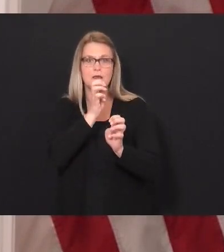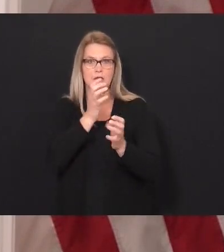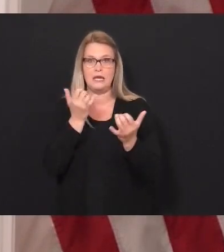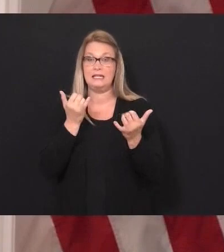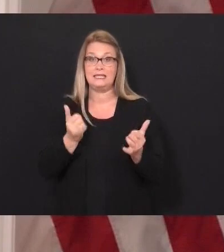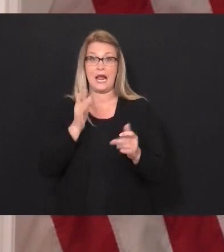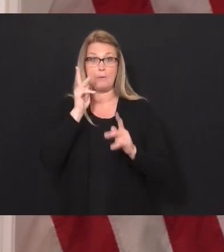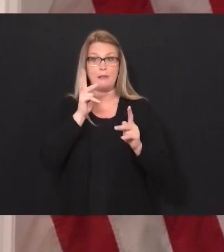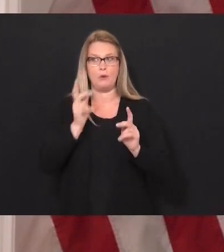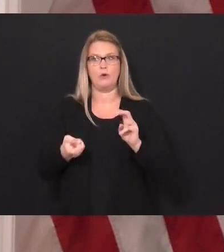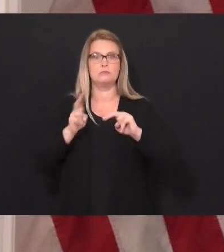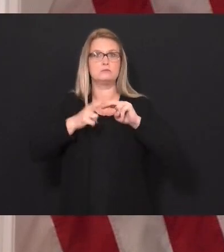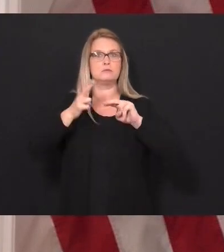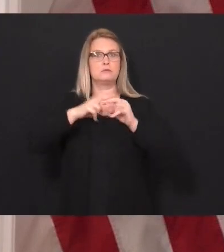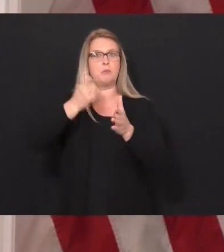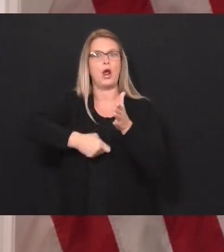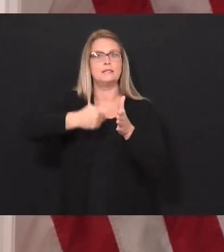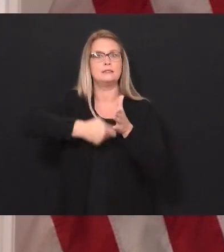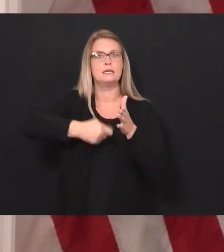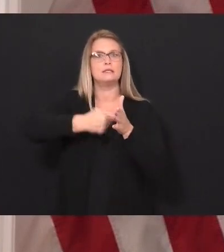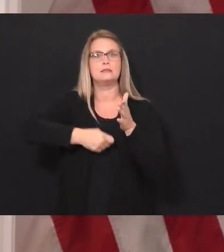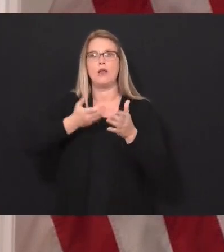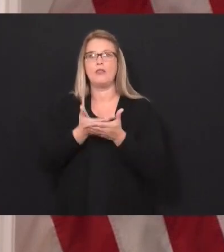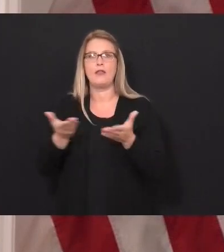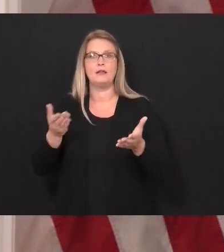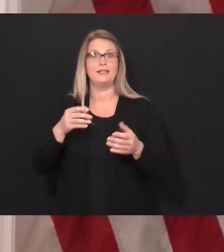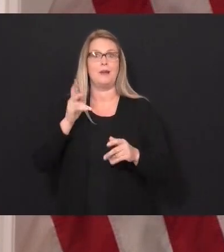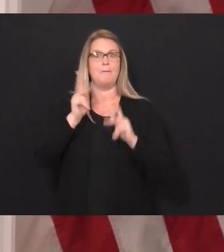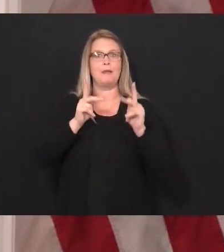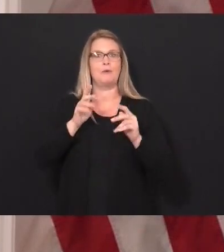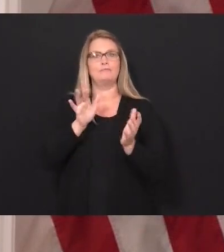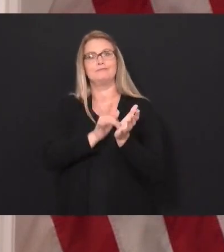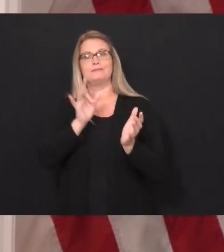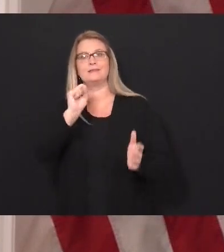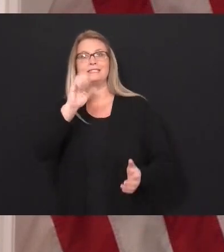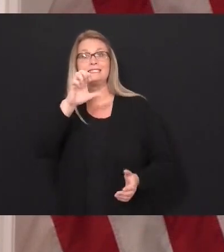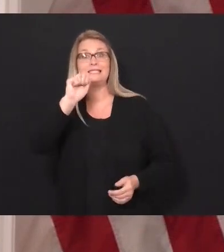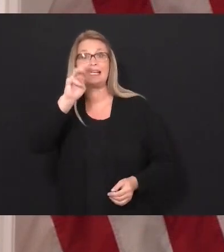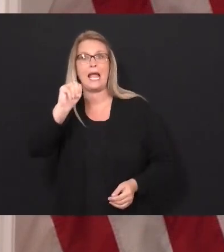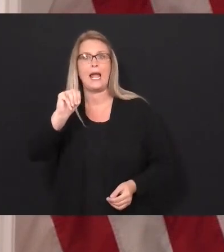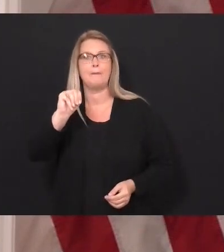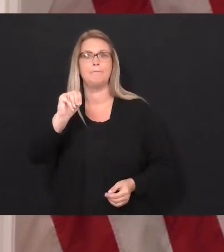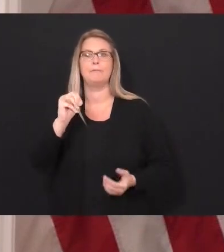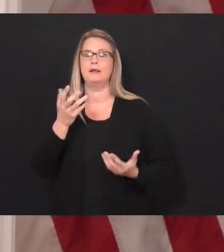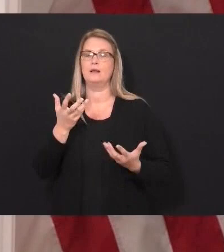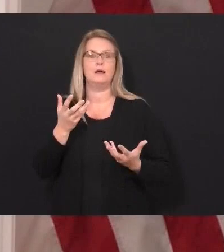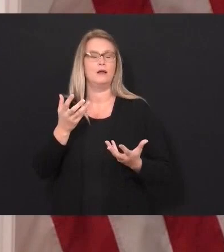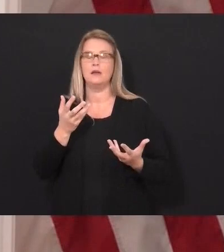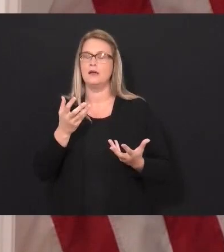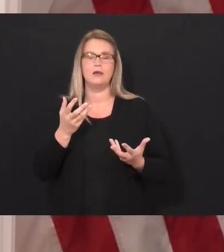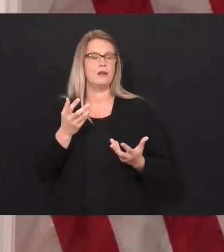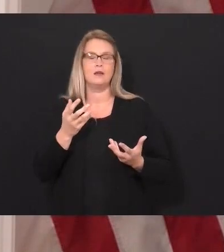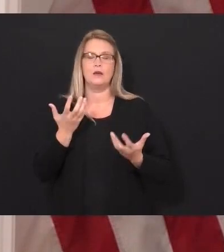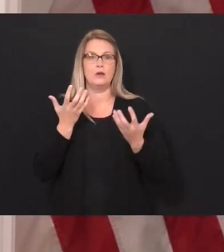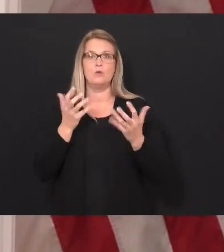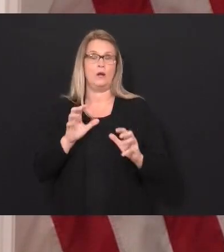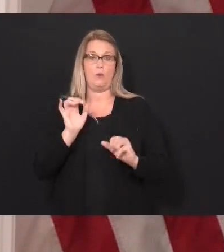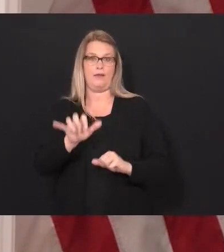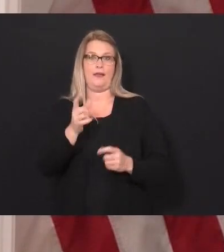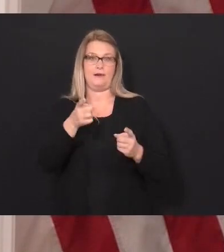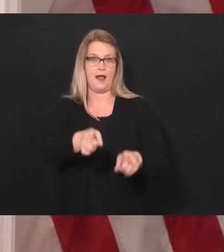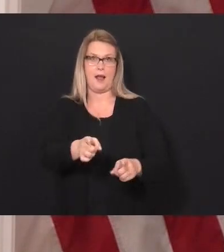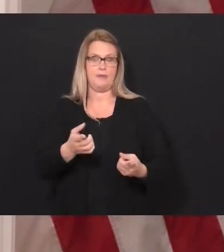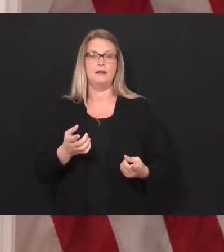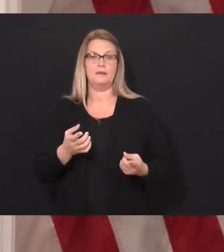gouging, but also in terms of consumer scams or other violations of the law. The final point that I want to raise is